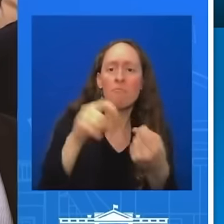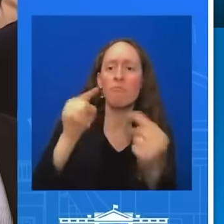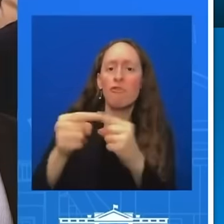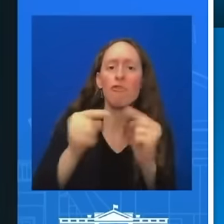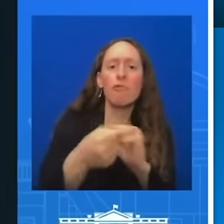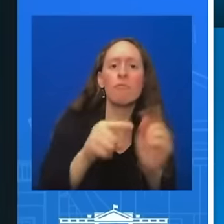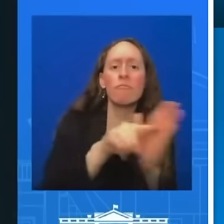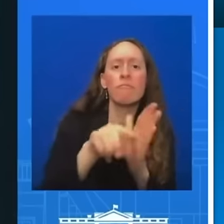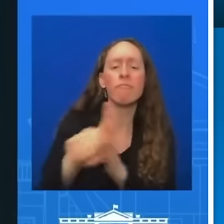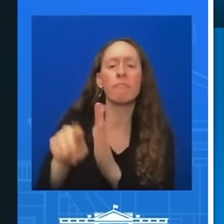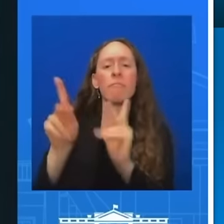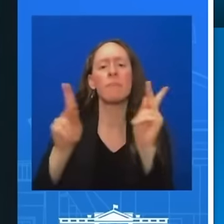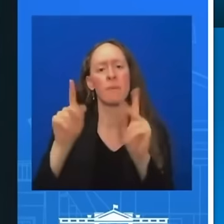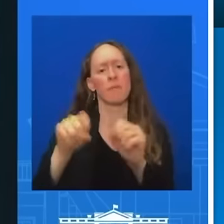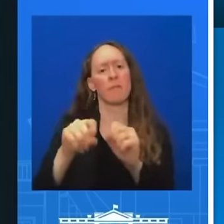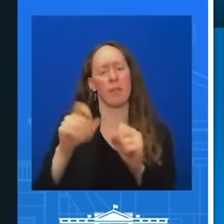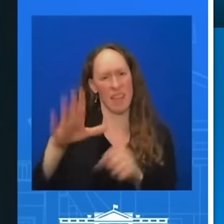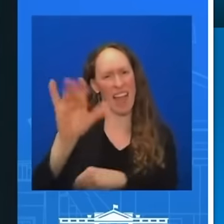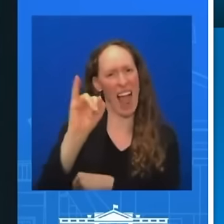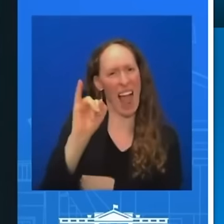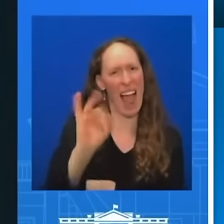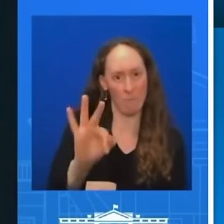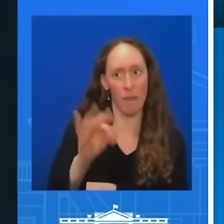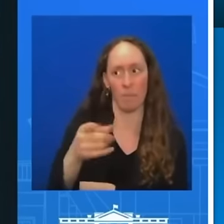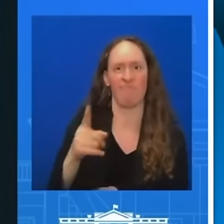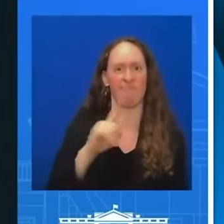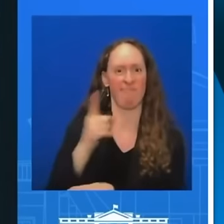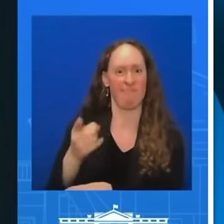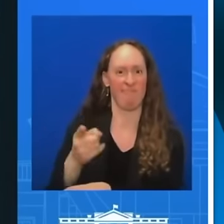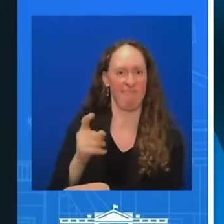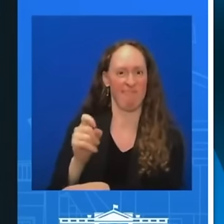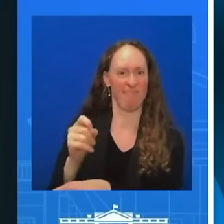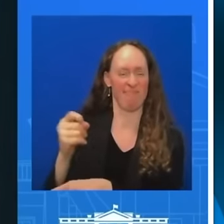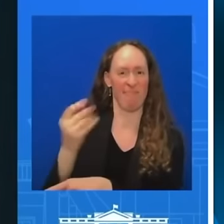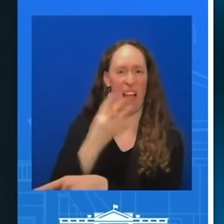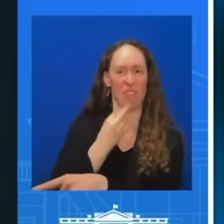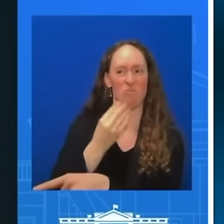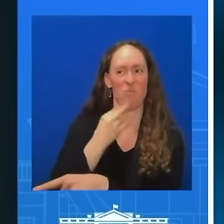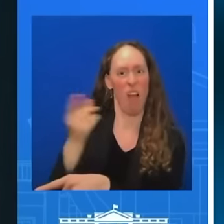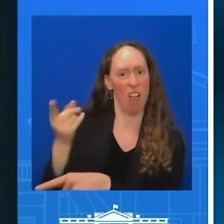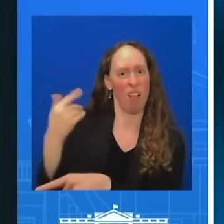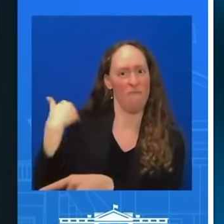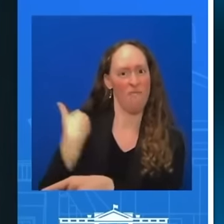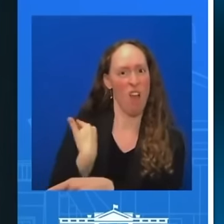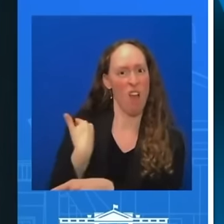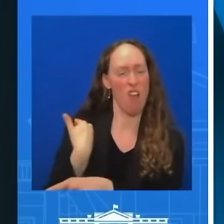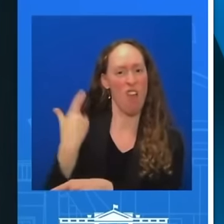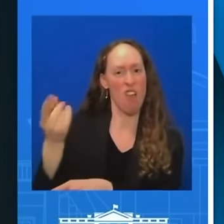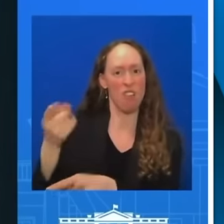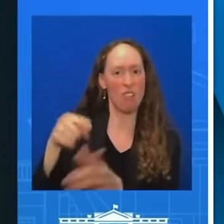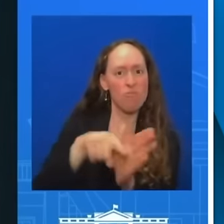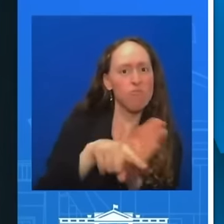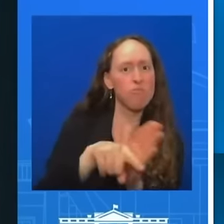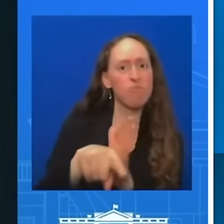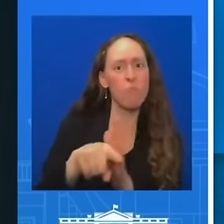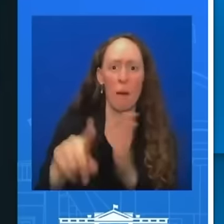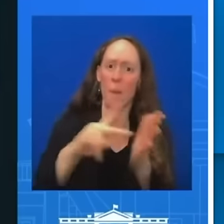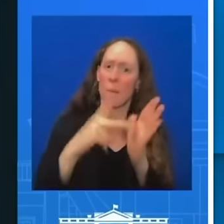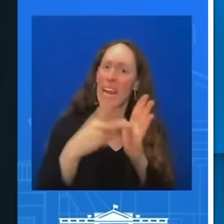the Israelis have already admitted that this was a mistake that they made. They're doing an investigation. They'll get to the bottom of this. Let's not get ahead of